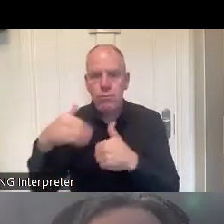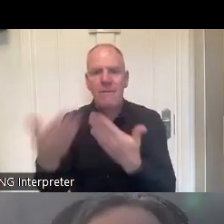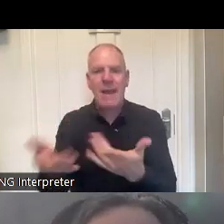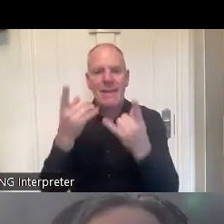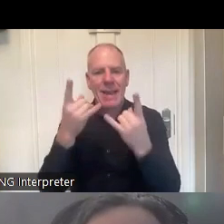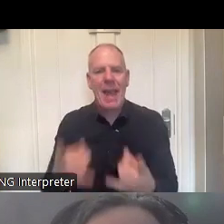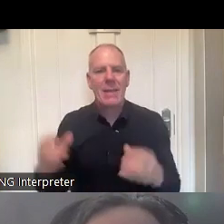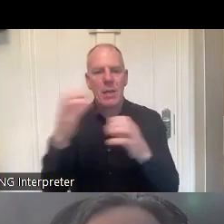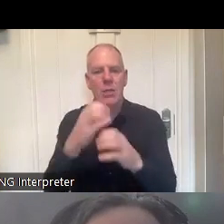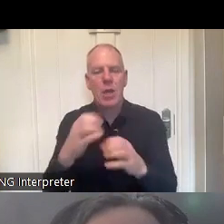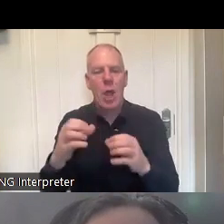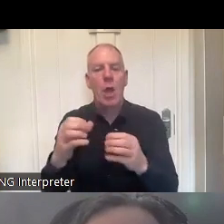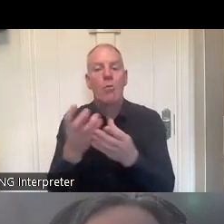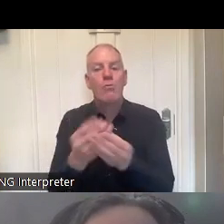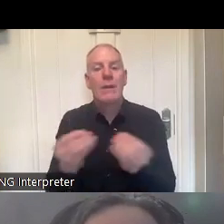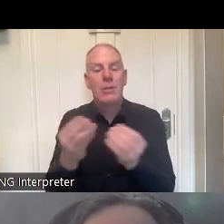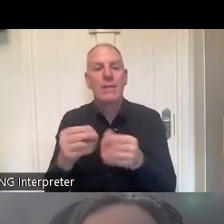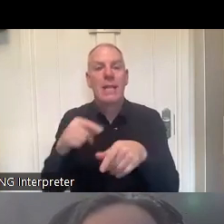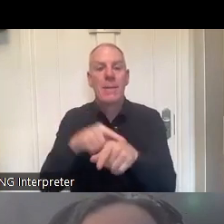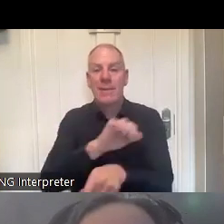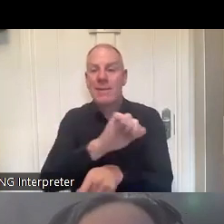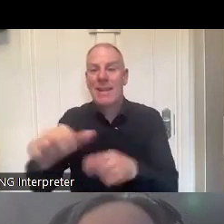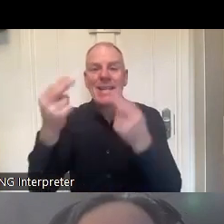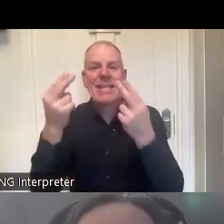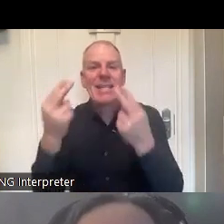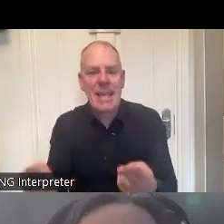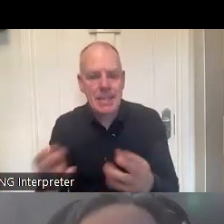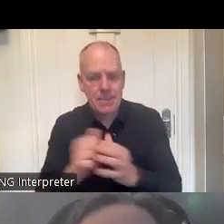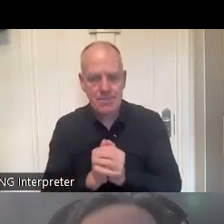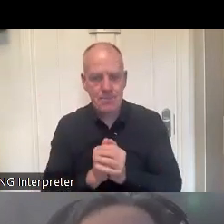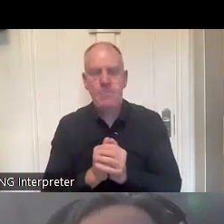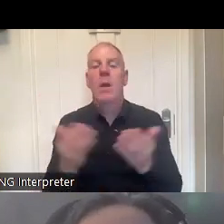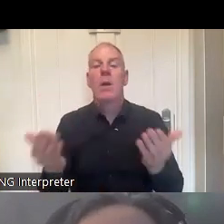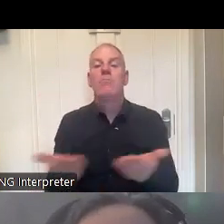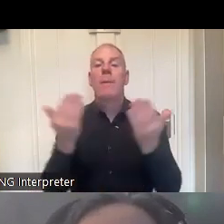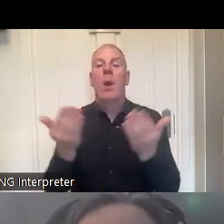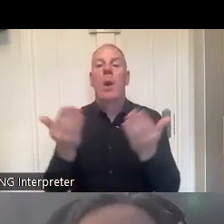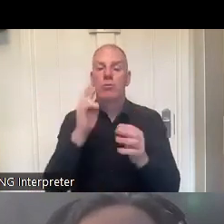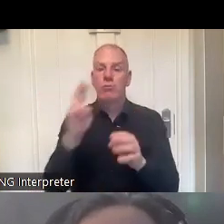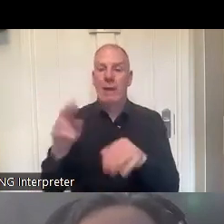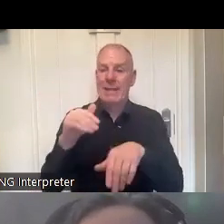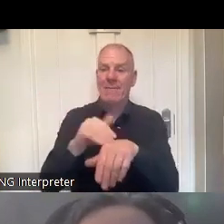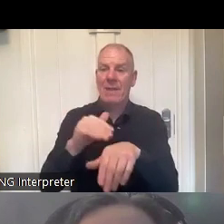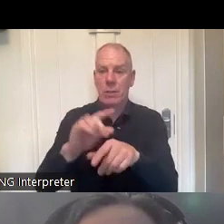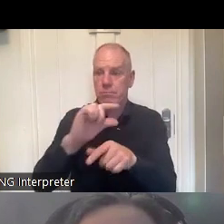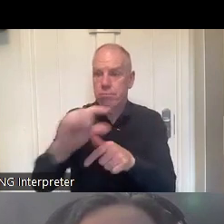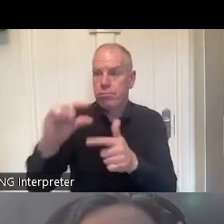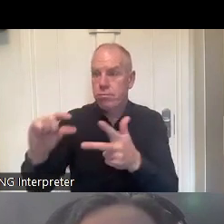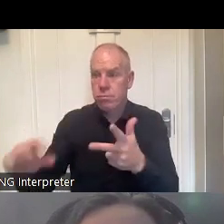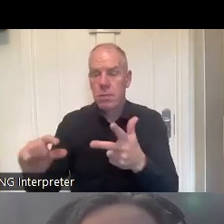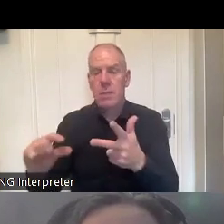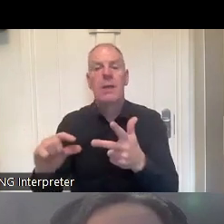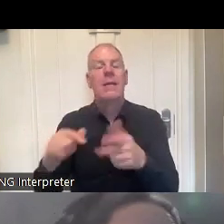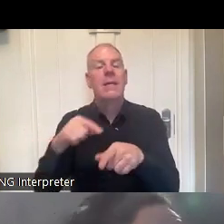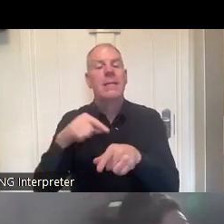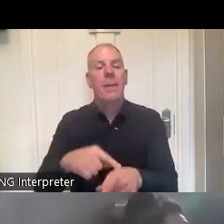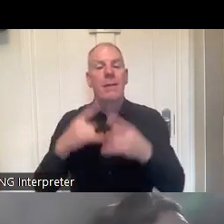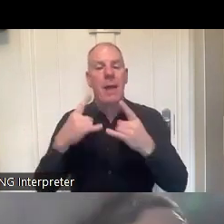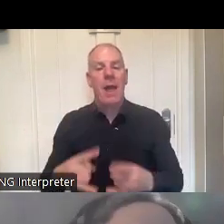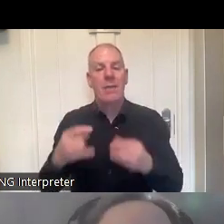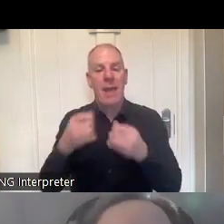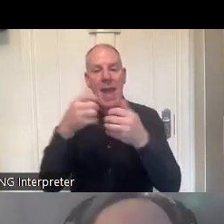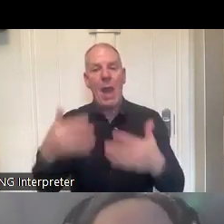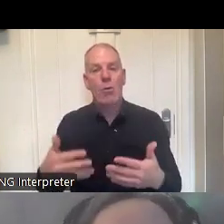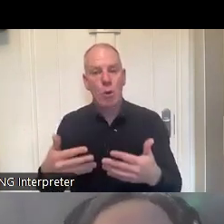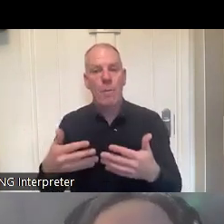resources according to population need to promote allocative efficiency and equity in both health outcomes and distribution